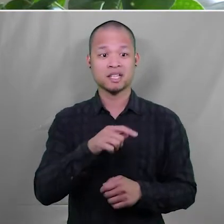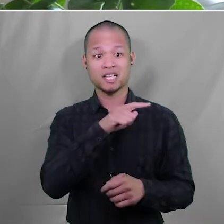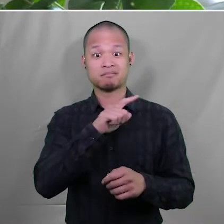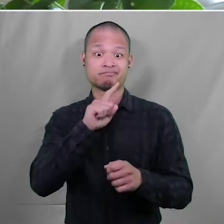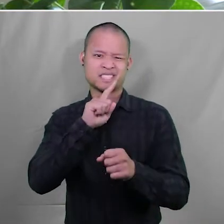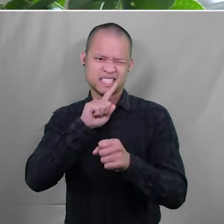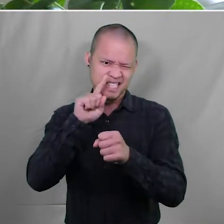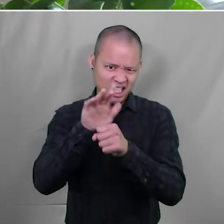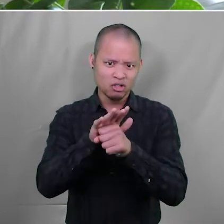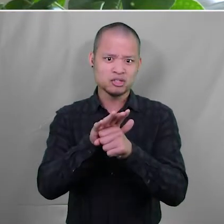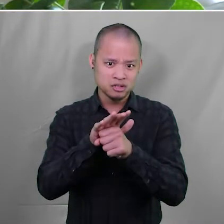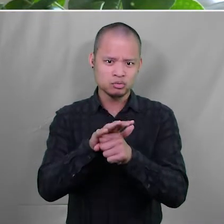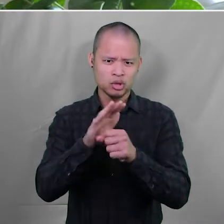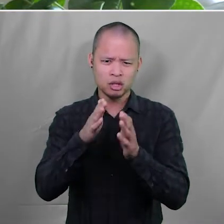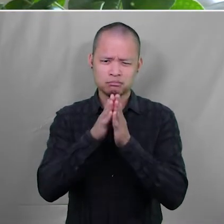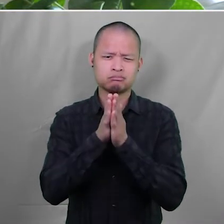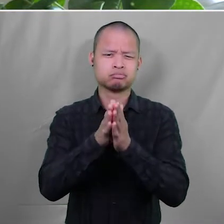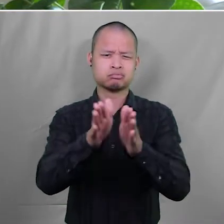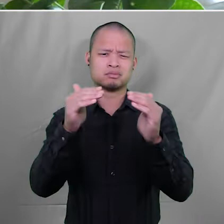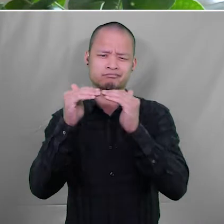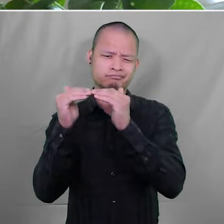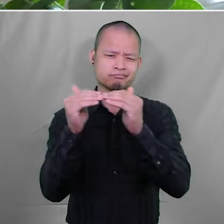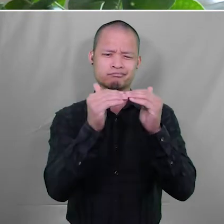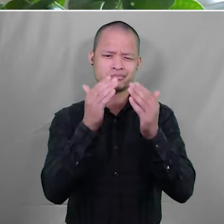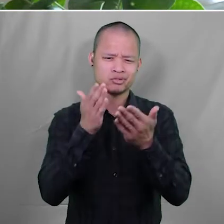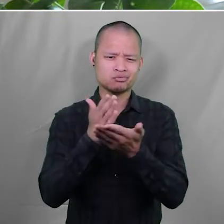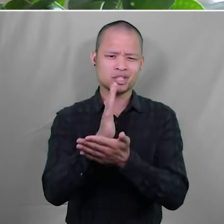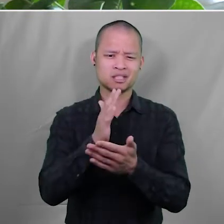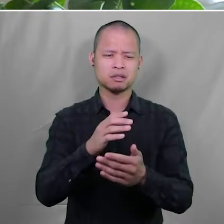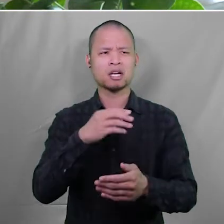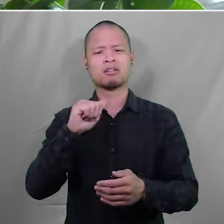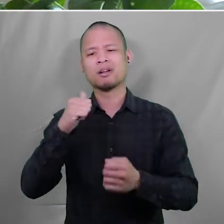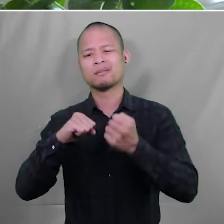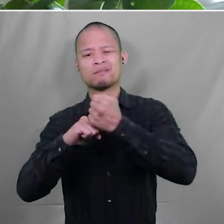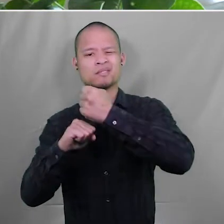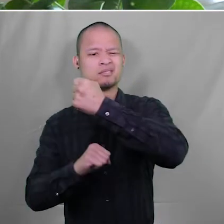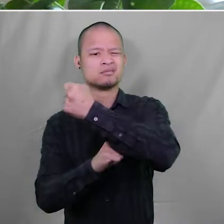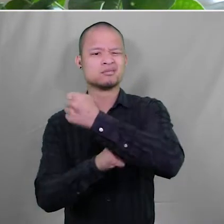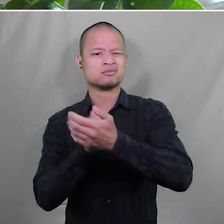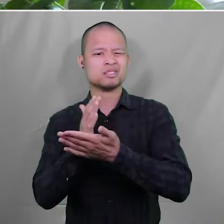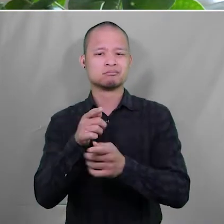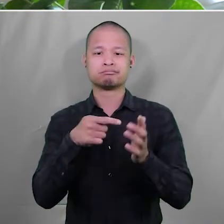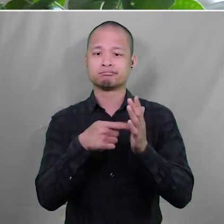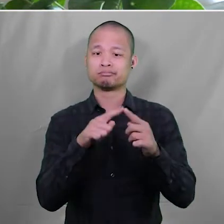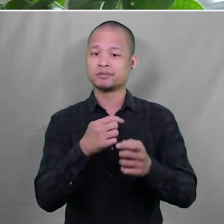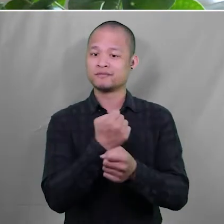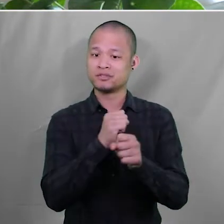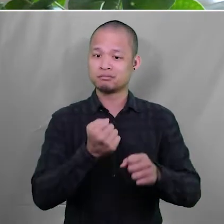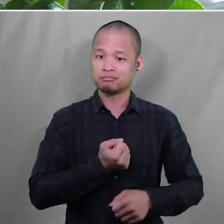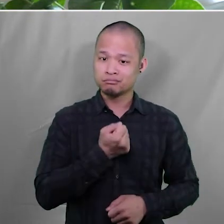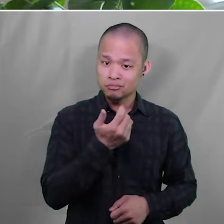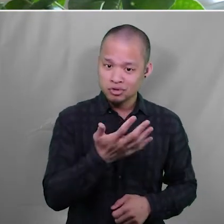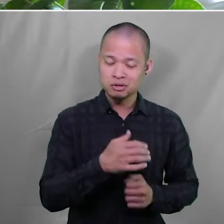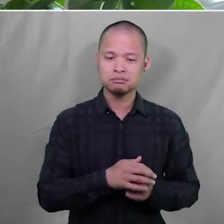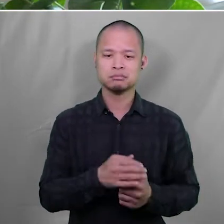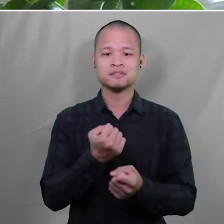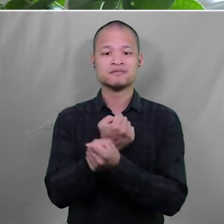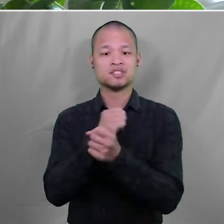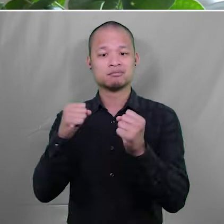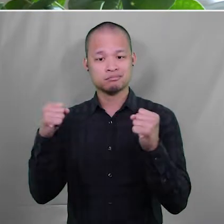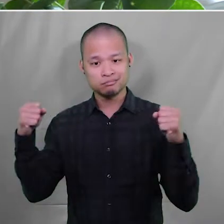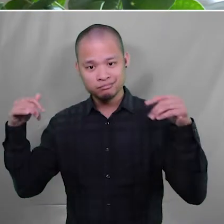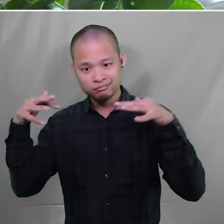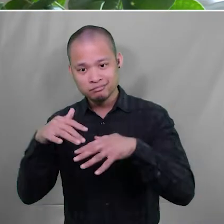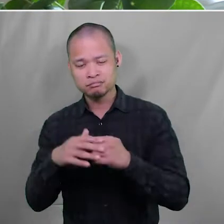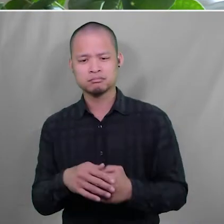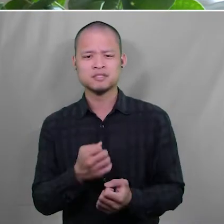Charter guarantees a broad equality rights and other fundamental rights such as the freedom of expression, freedom of